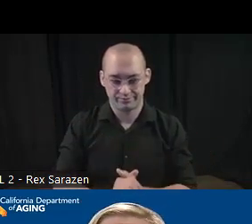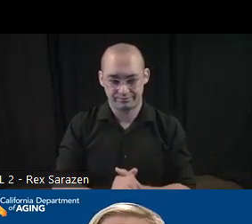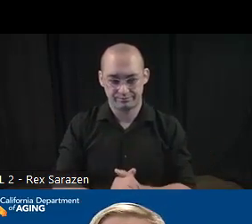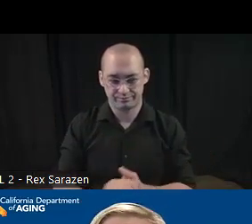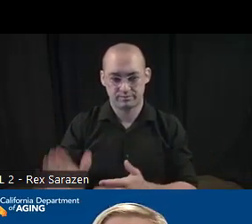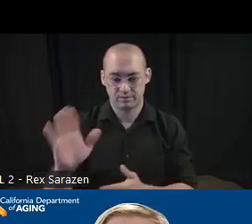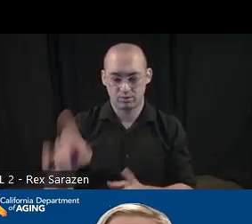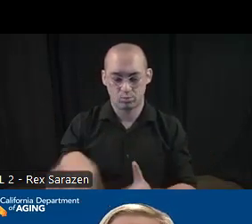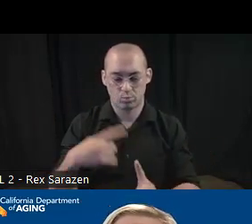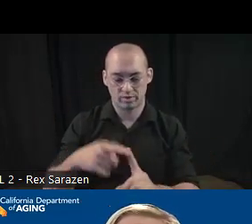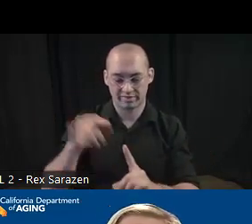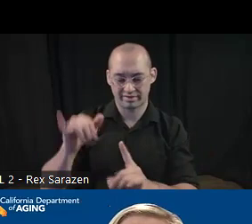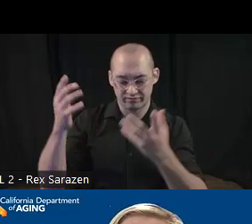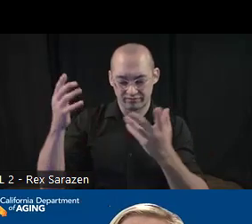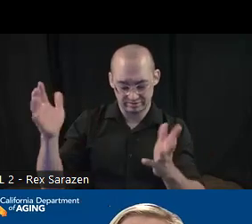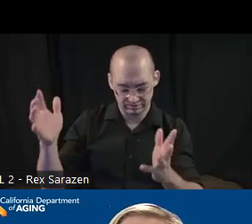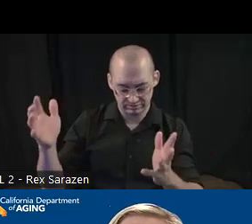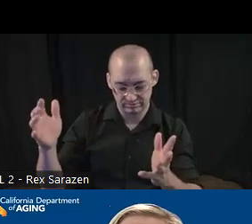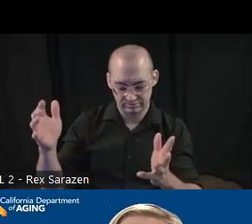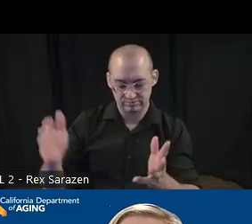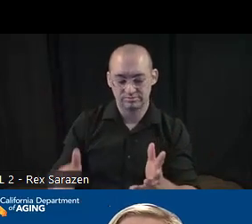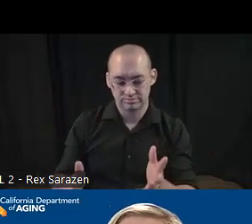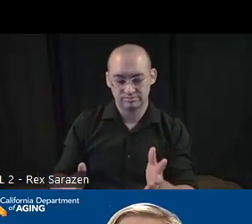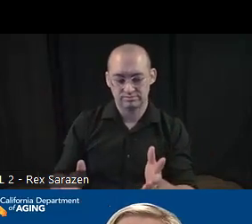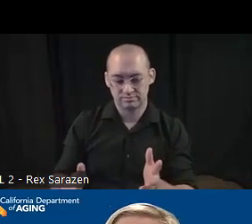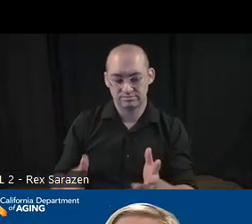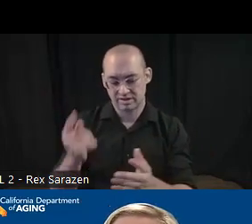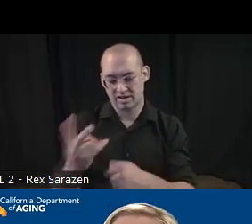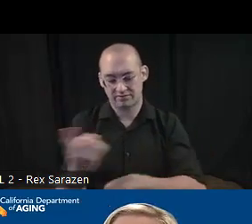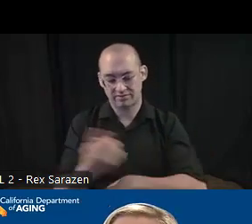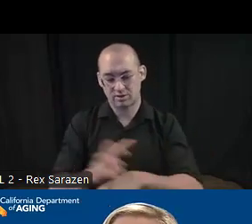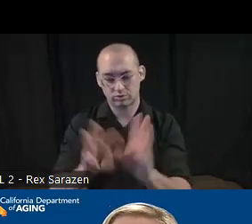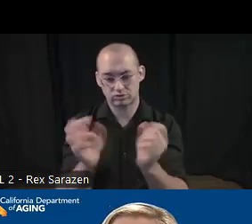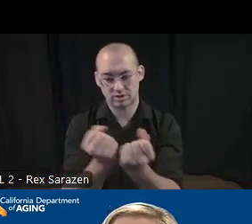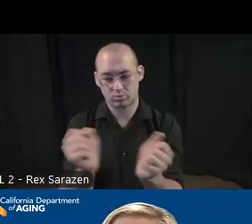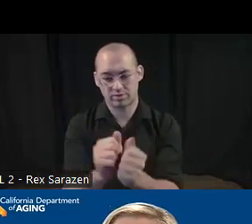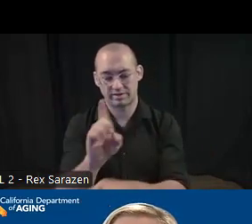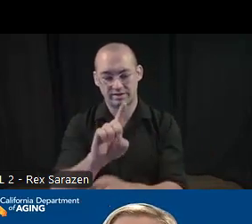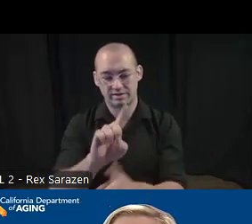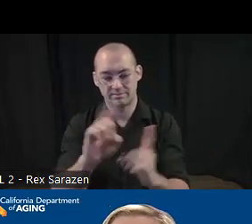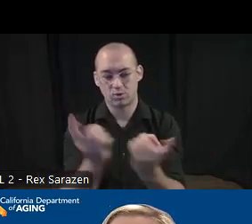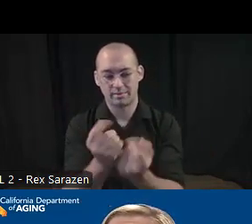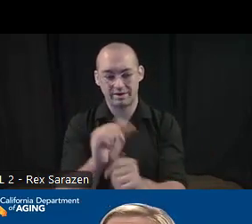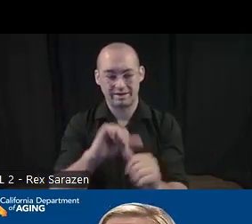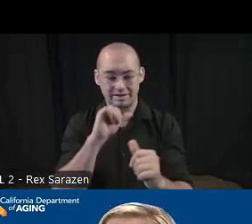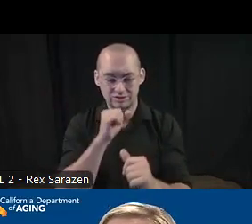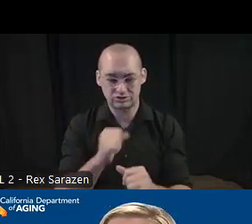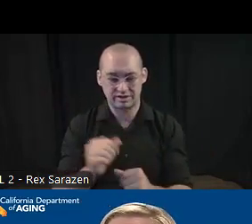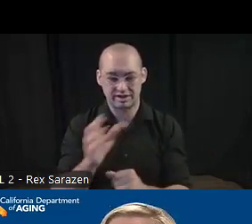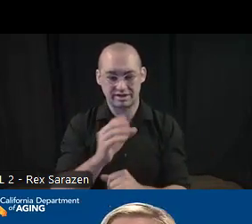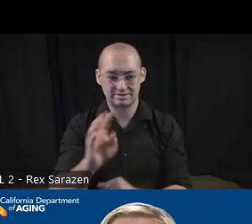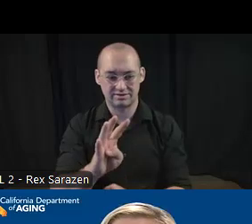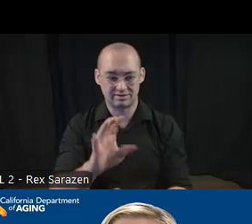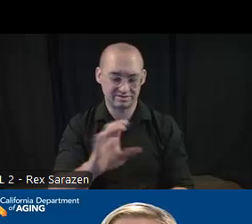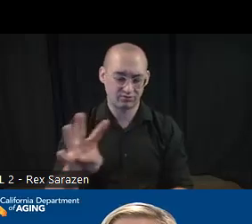Once the bill was signed, we held a half-day workshop with the Department of Aging and the C4A membership to chart our course